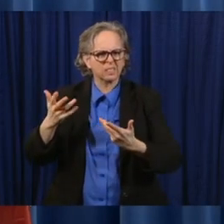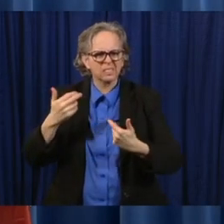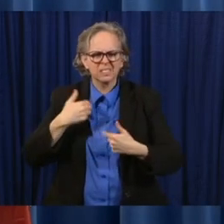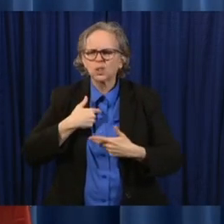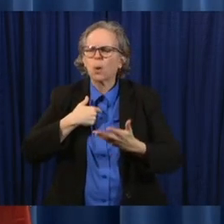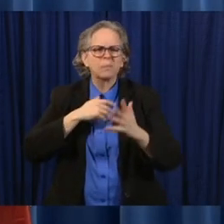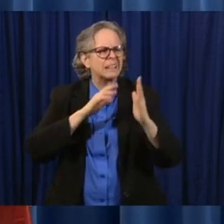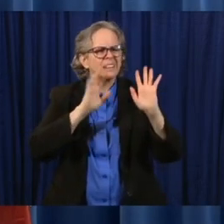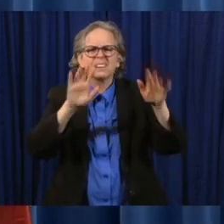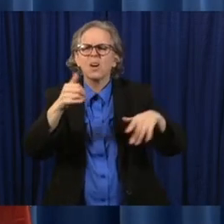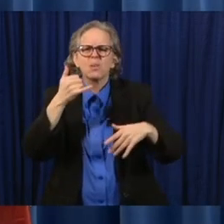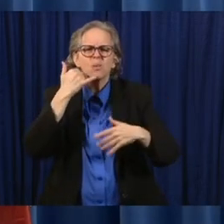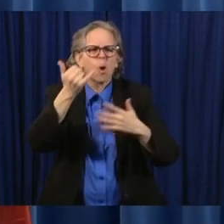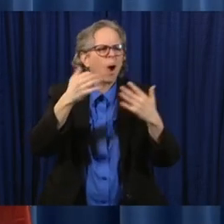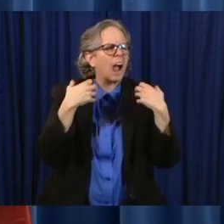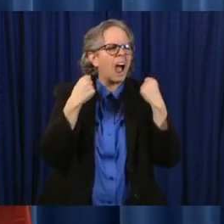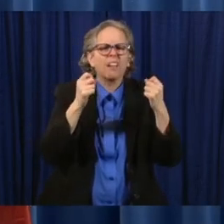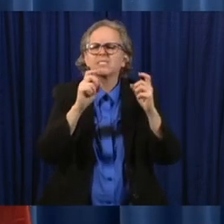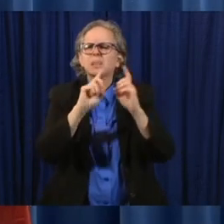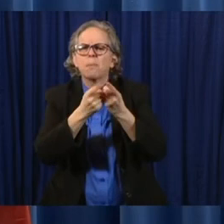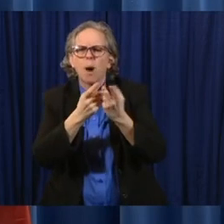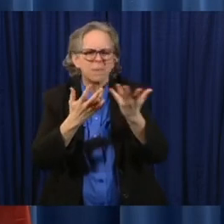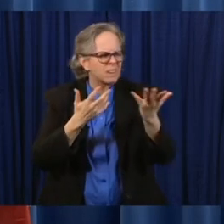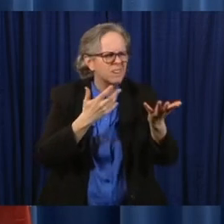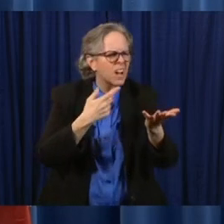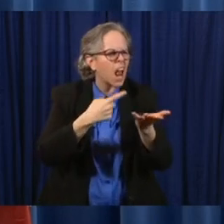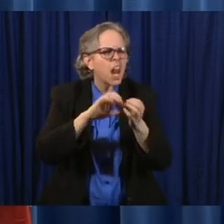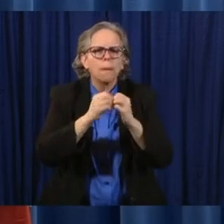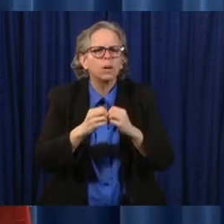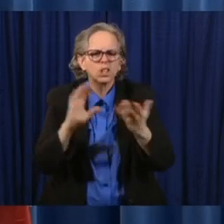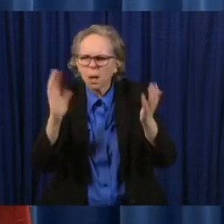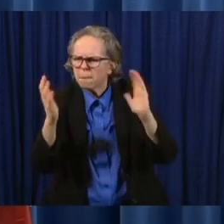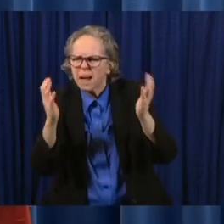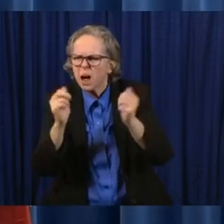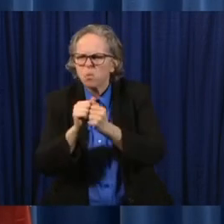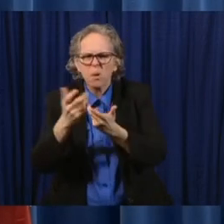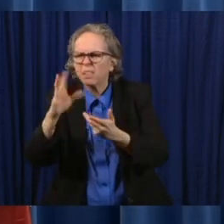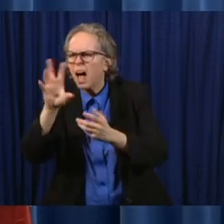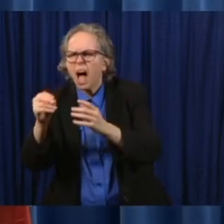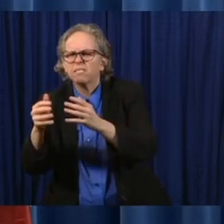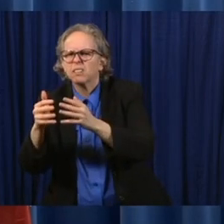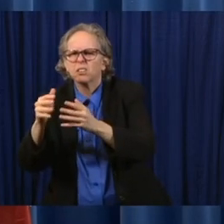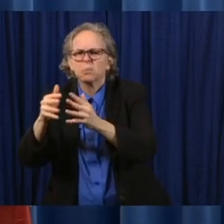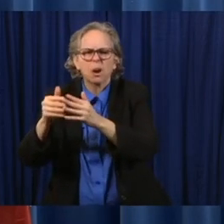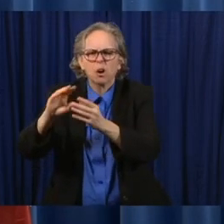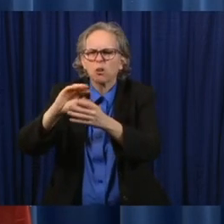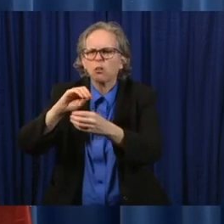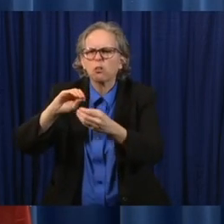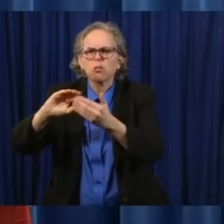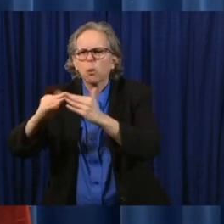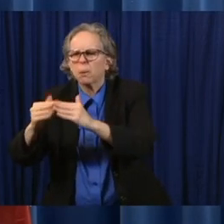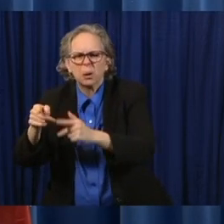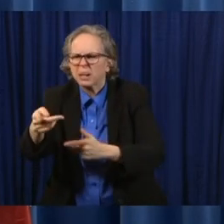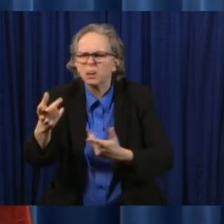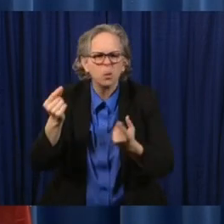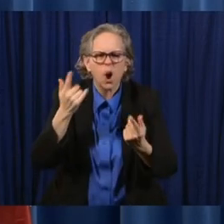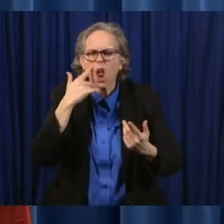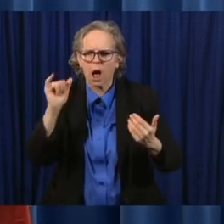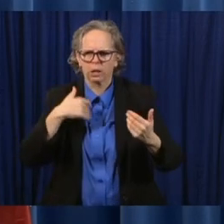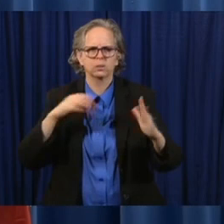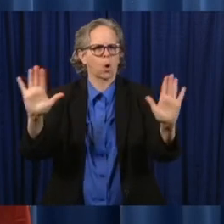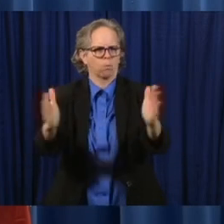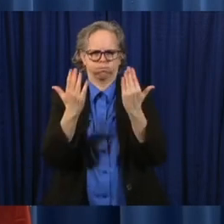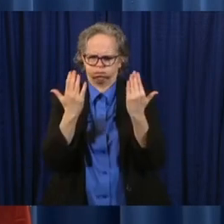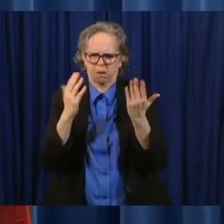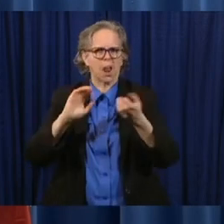breakout. And as I read these numbers, one of the things that we have pointed out before,